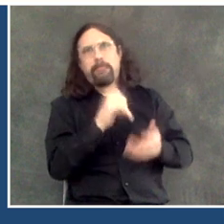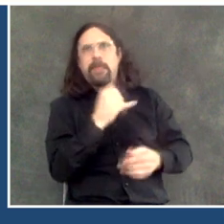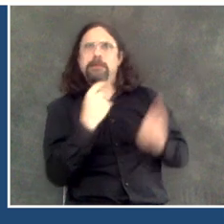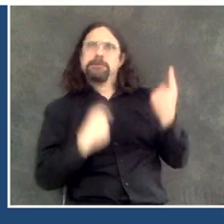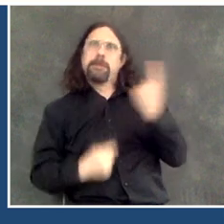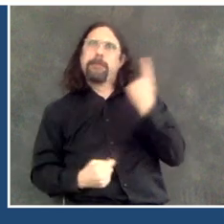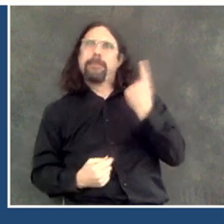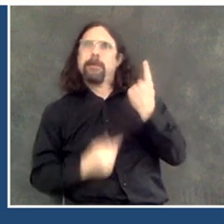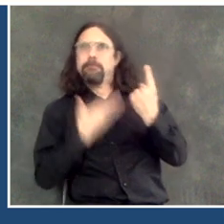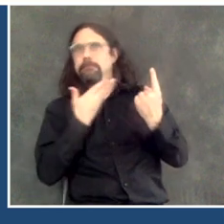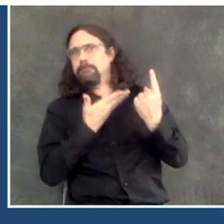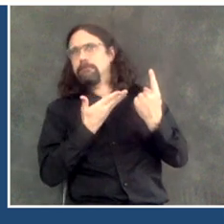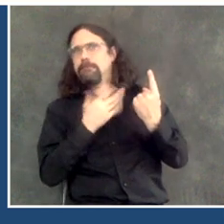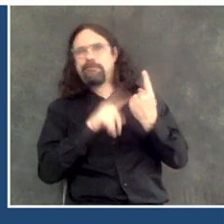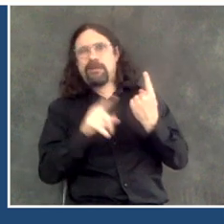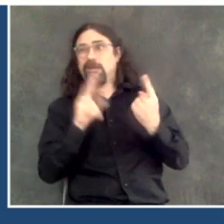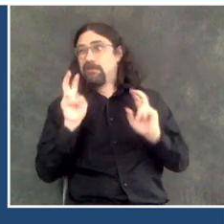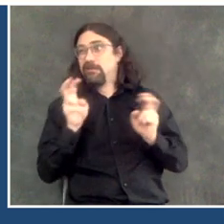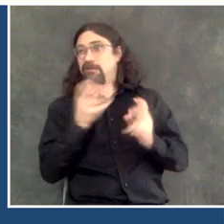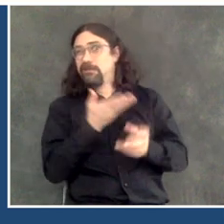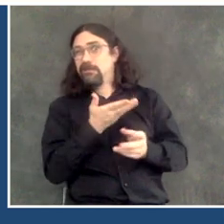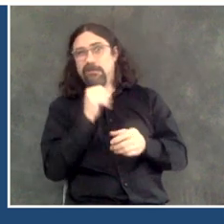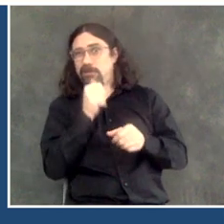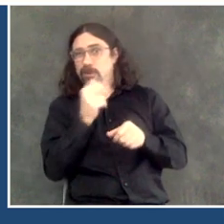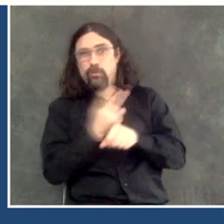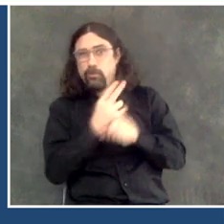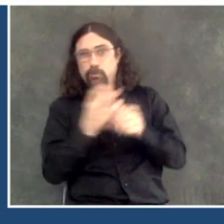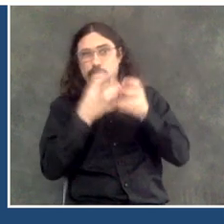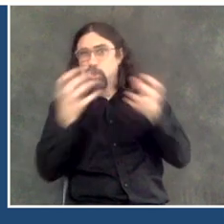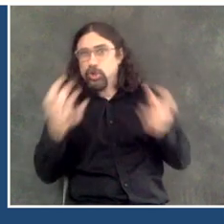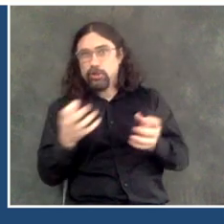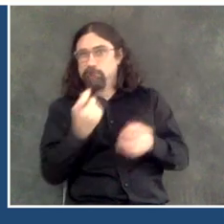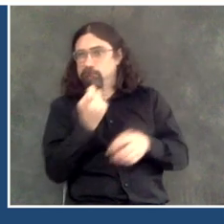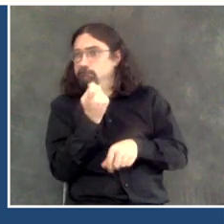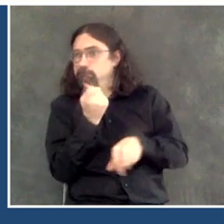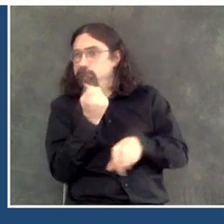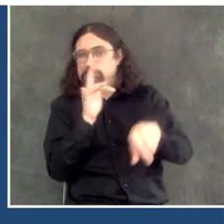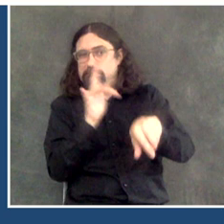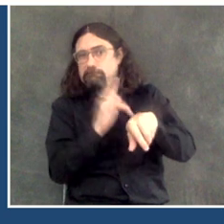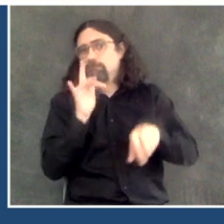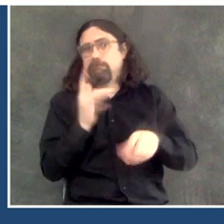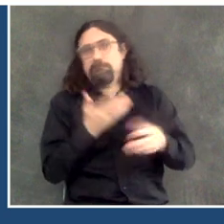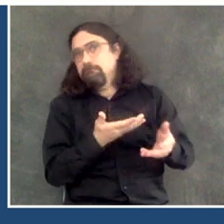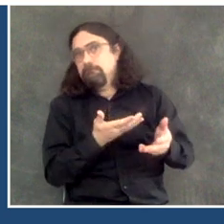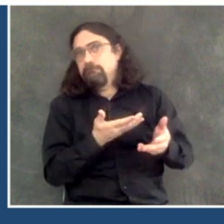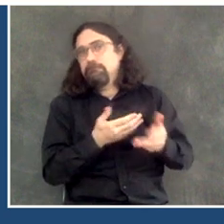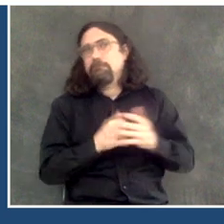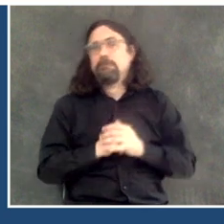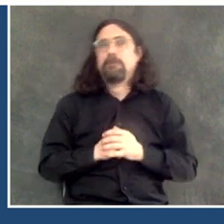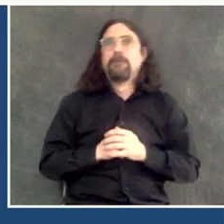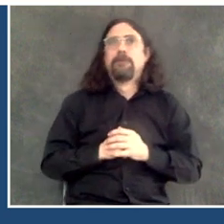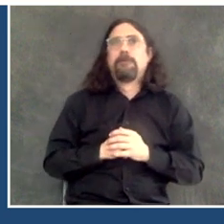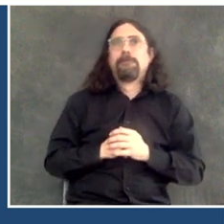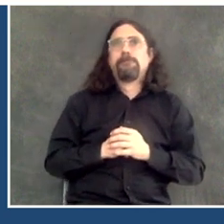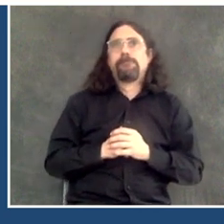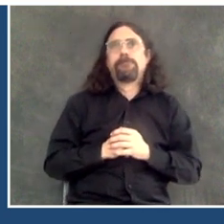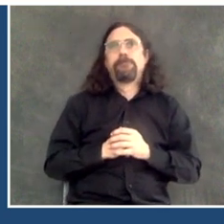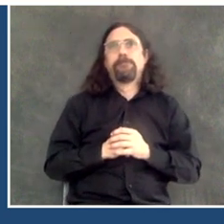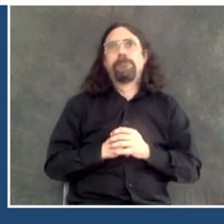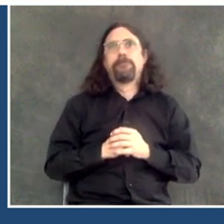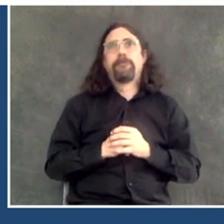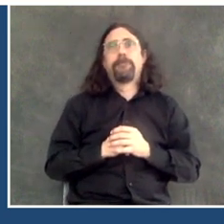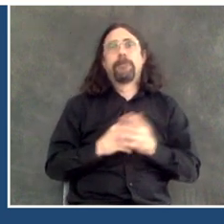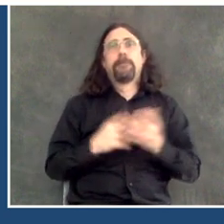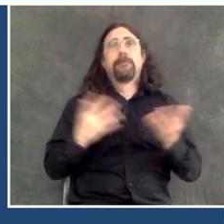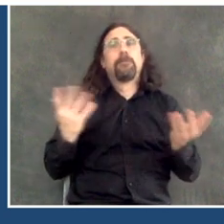you think about our standing military, our reserves, right now there's a very small presence in New York City. It should be a huge presence. Right now,